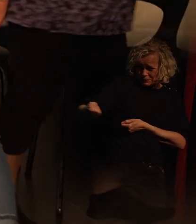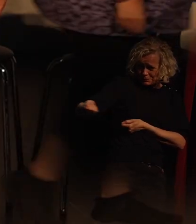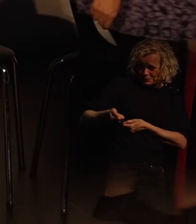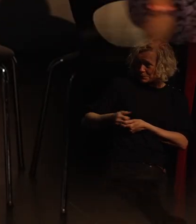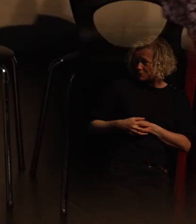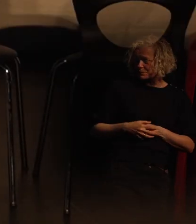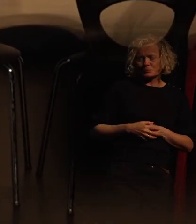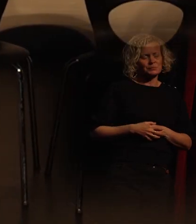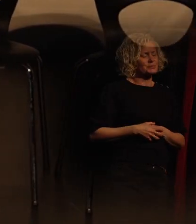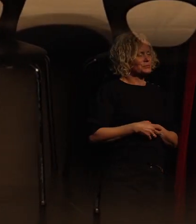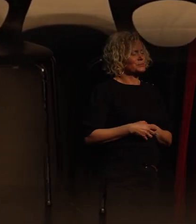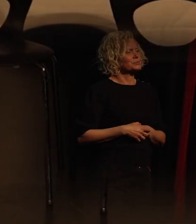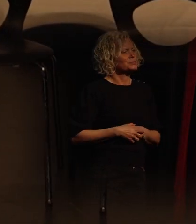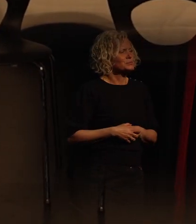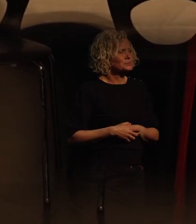But,